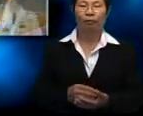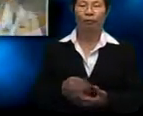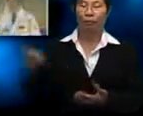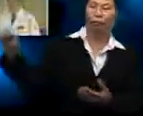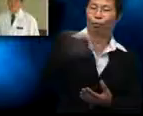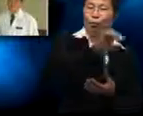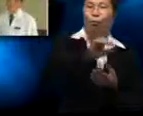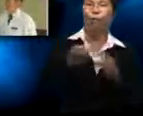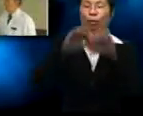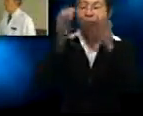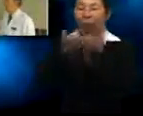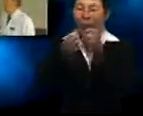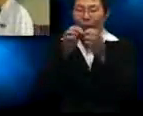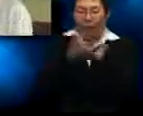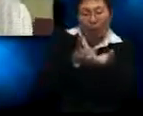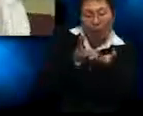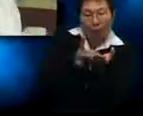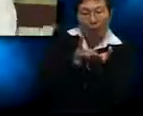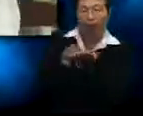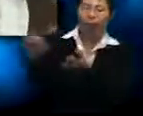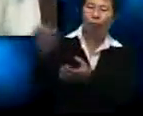forward. What is this law?